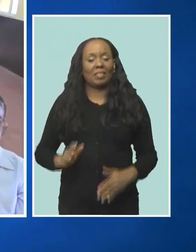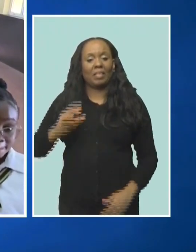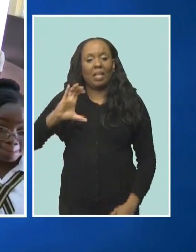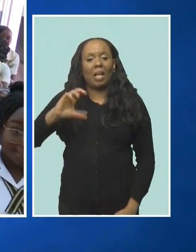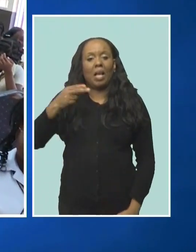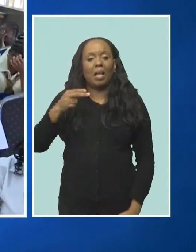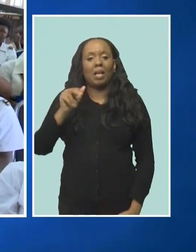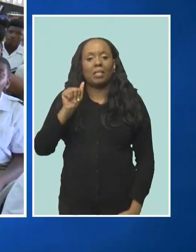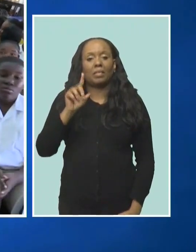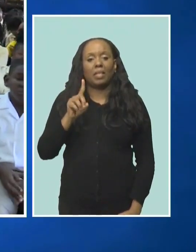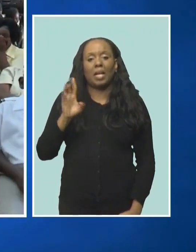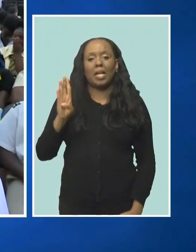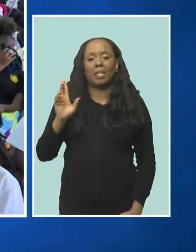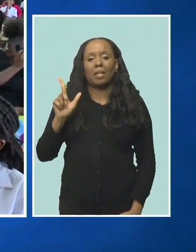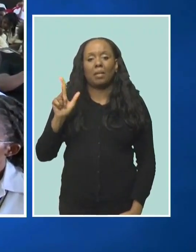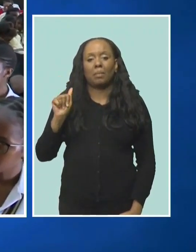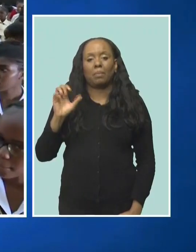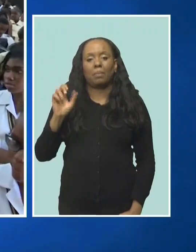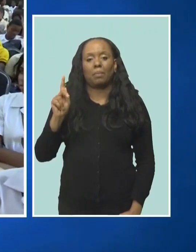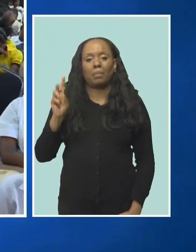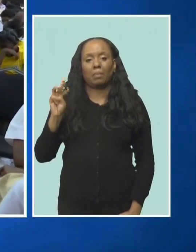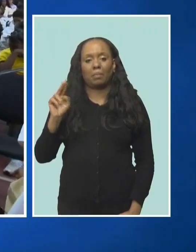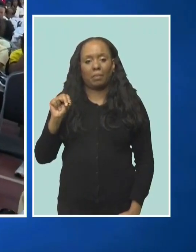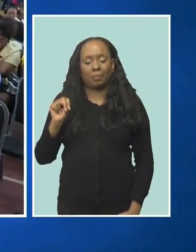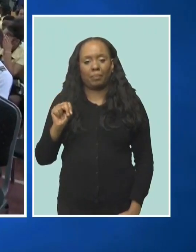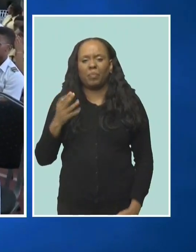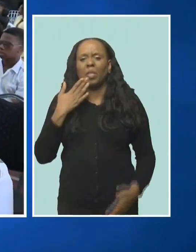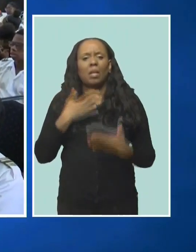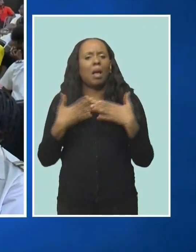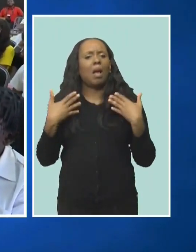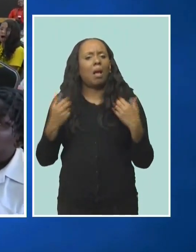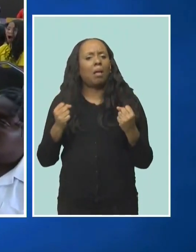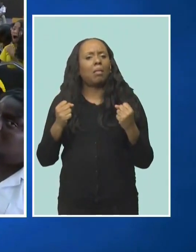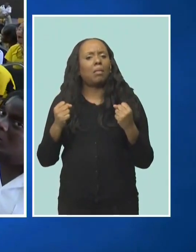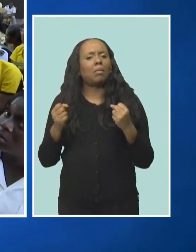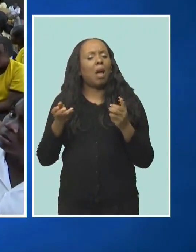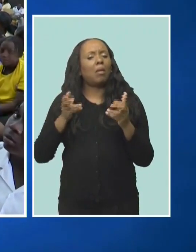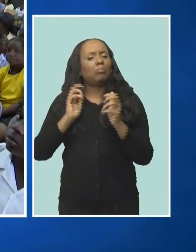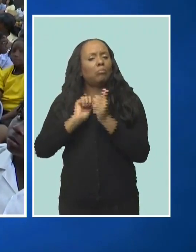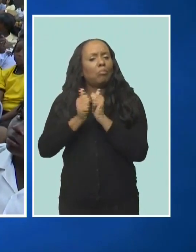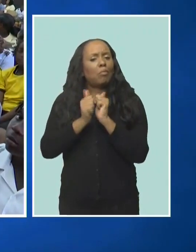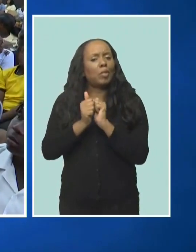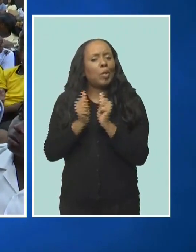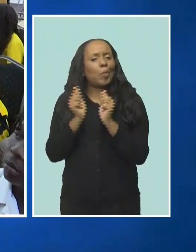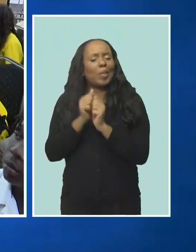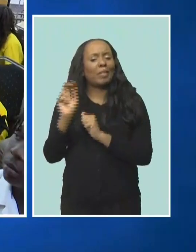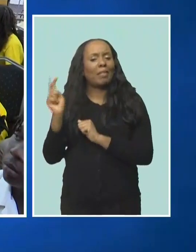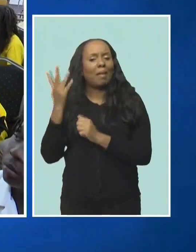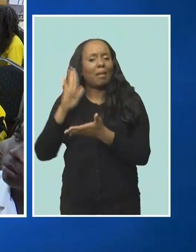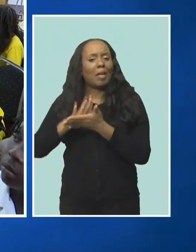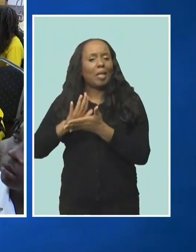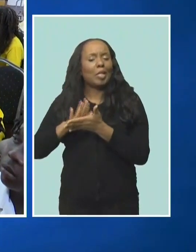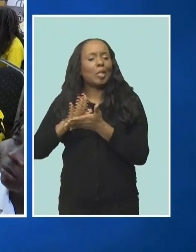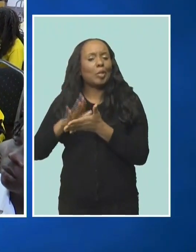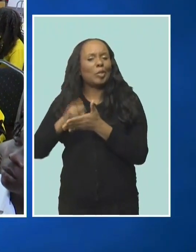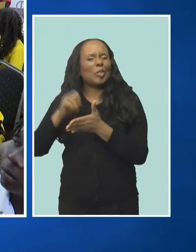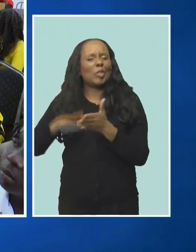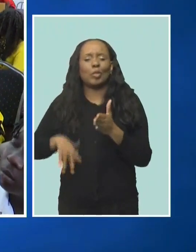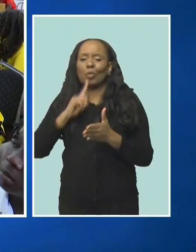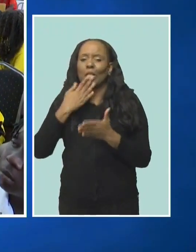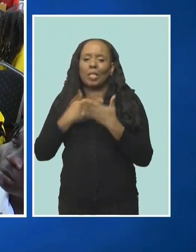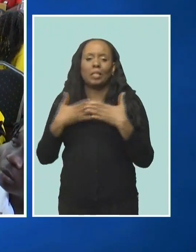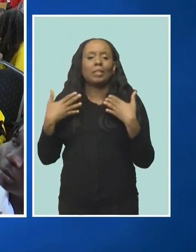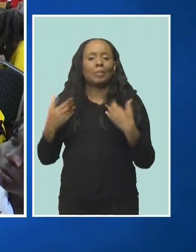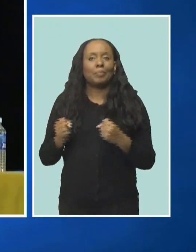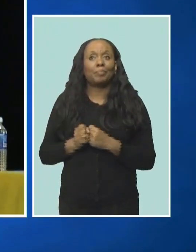healthy competition among secondary students is encouraged. He was speaking during the 4th Annual Inter-House Debate Championships at